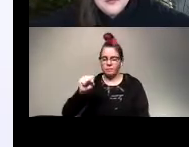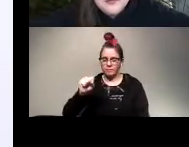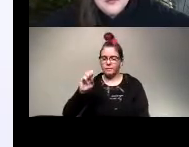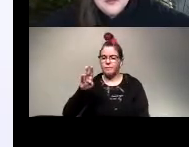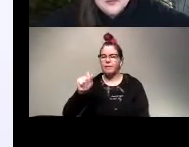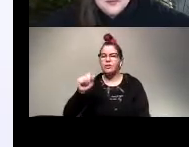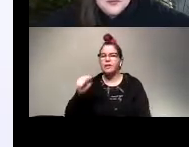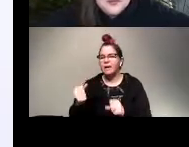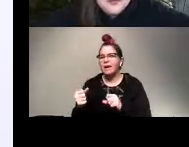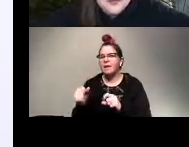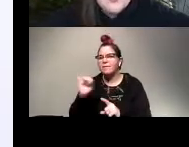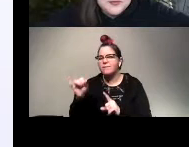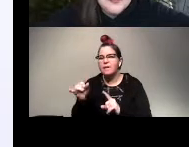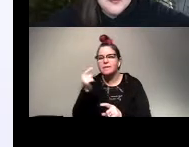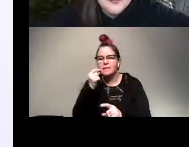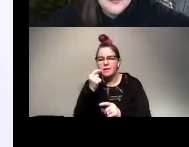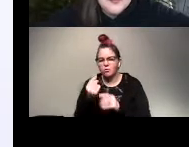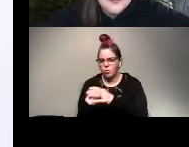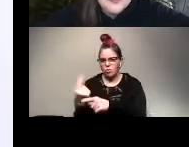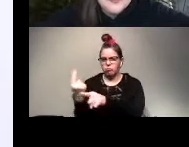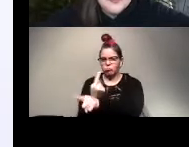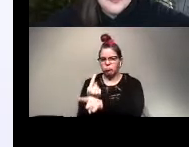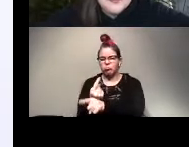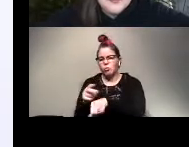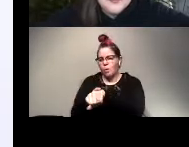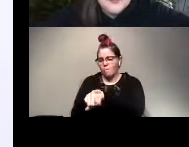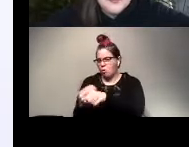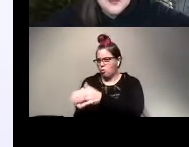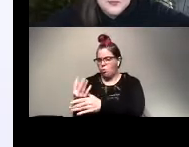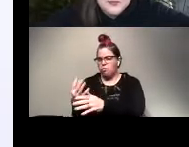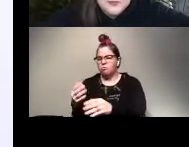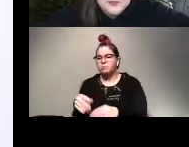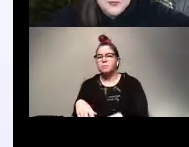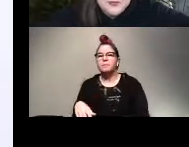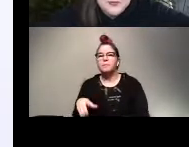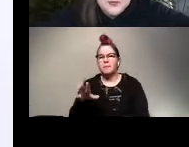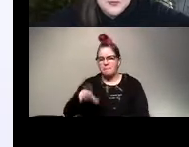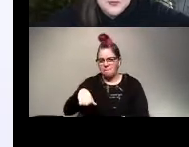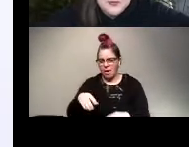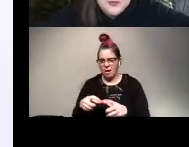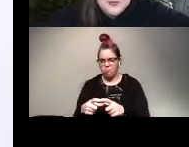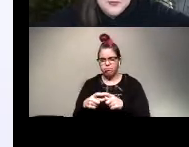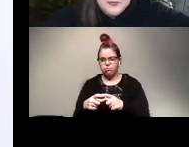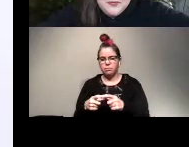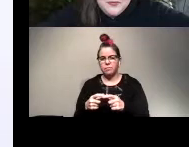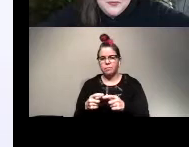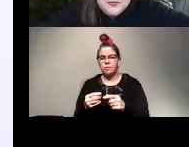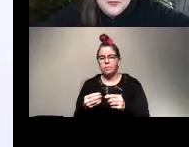your skin, growing normally. But he noticed that near that white blob at the bottom, they were growing more